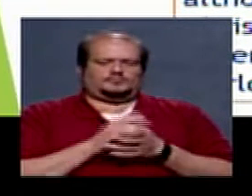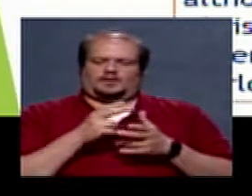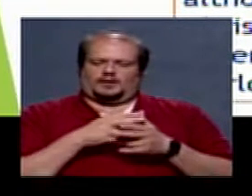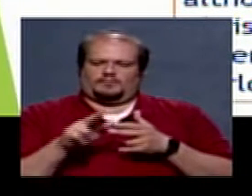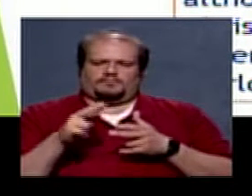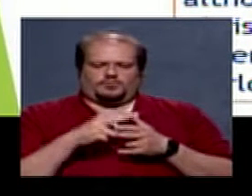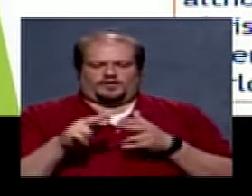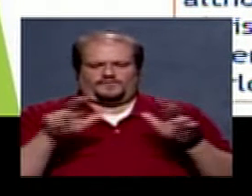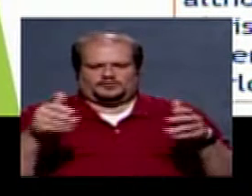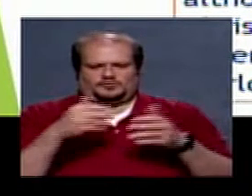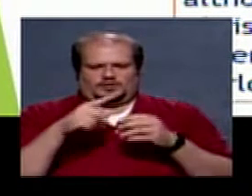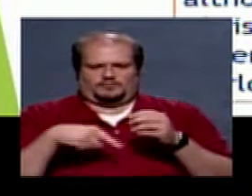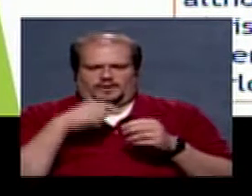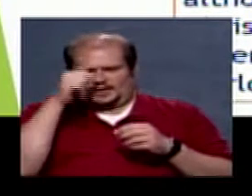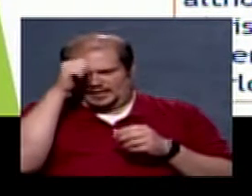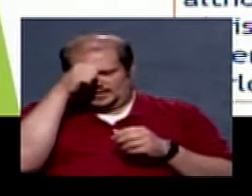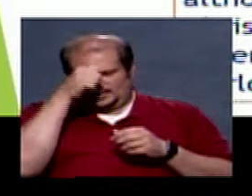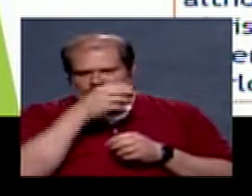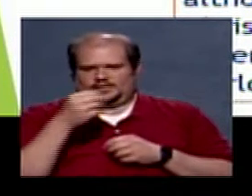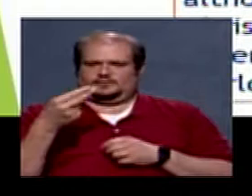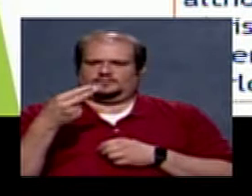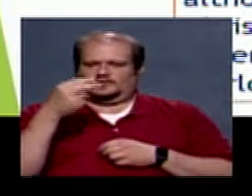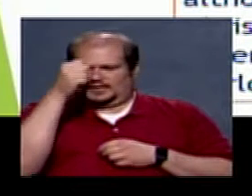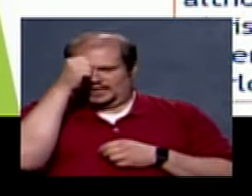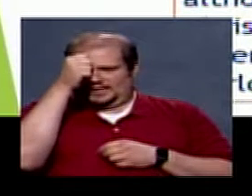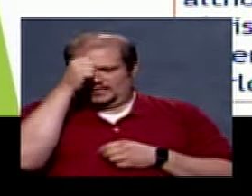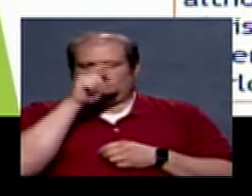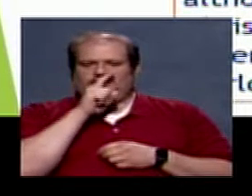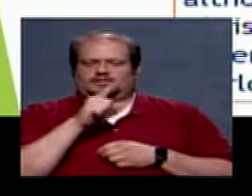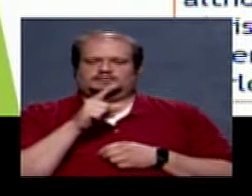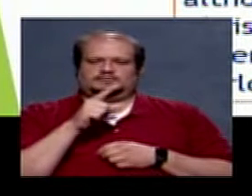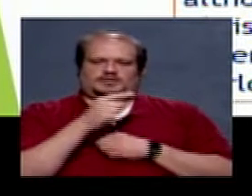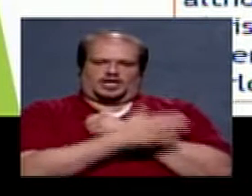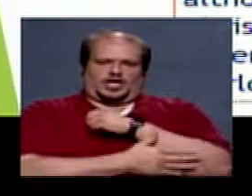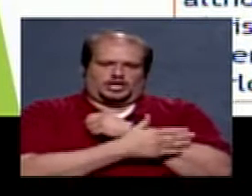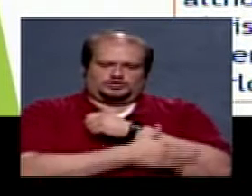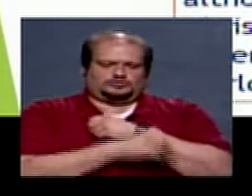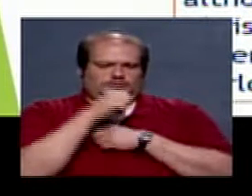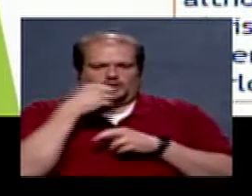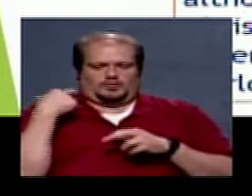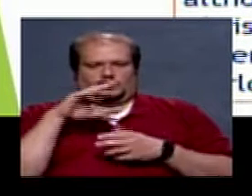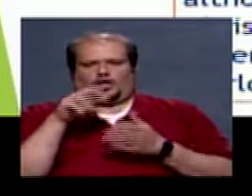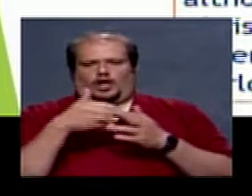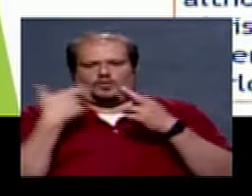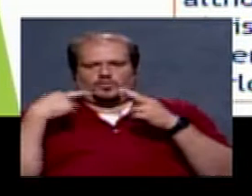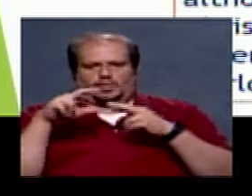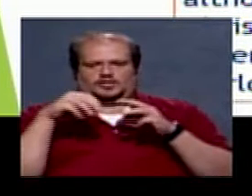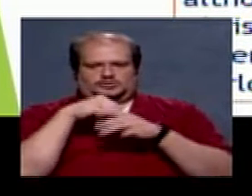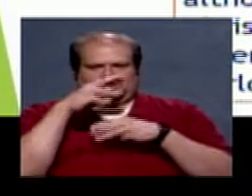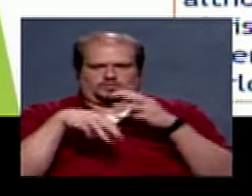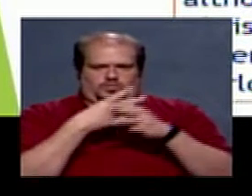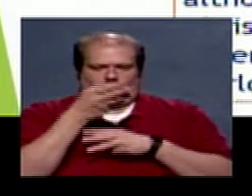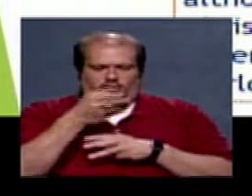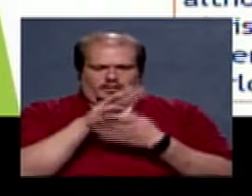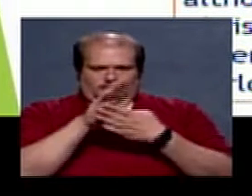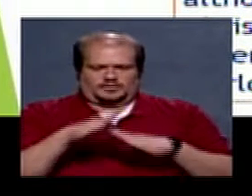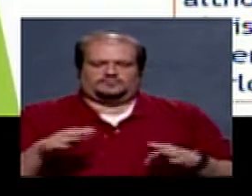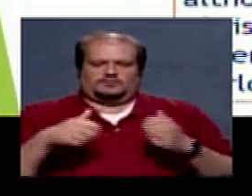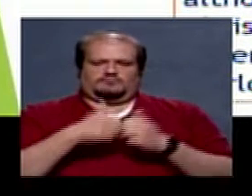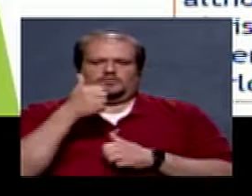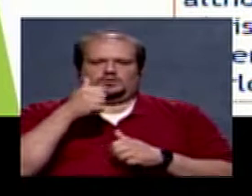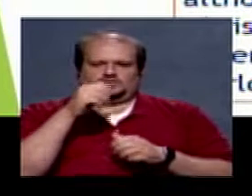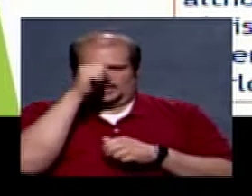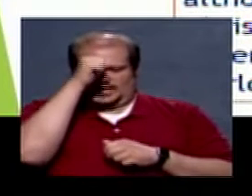brief introduction about India and Hinduism. India is a secular country where all religions in the world are practicing in peace. The majority